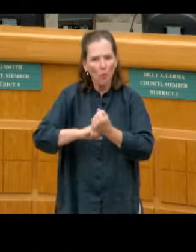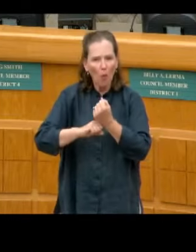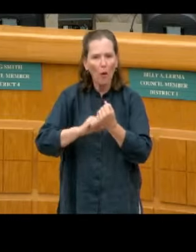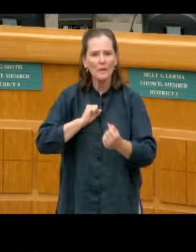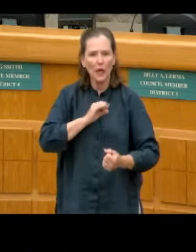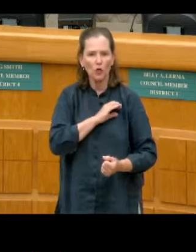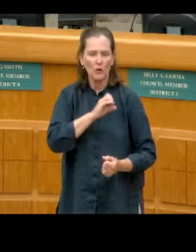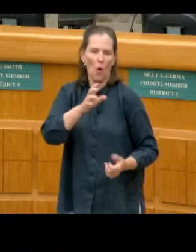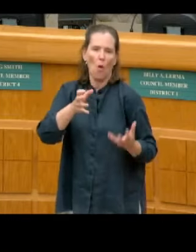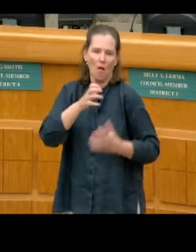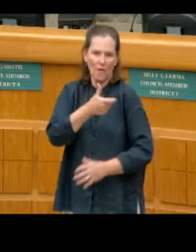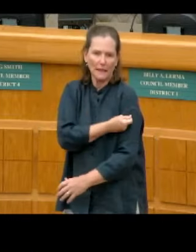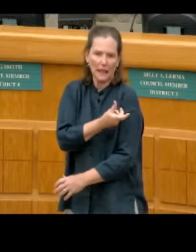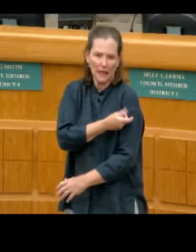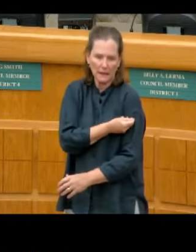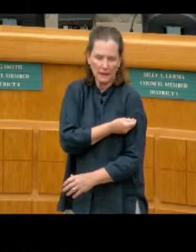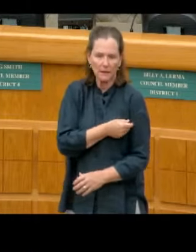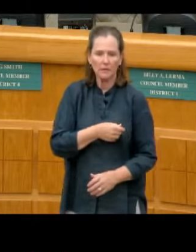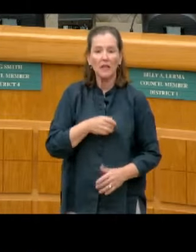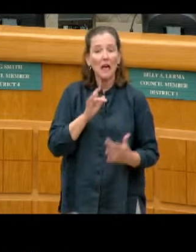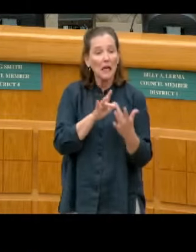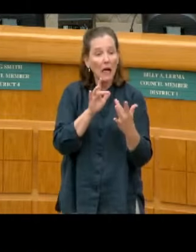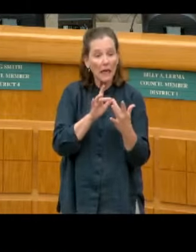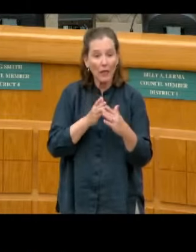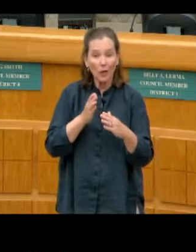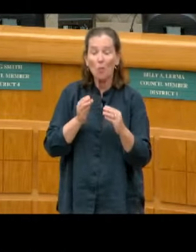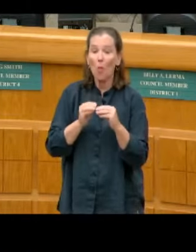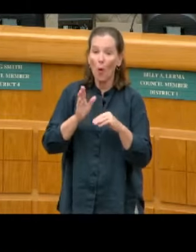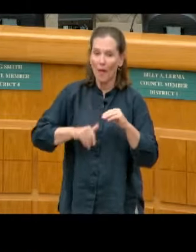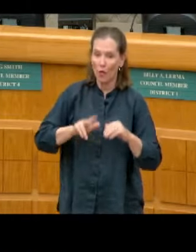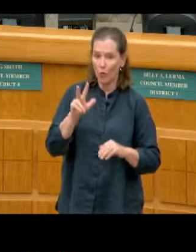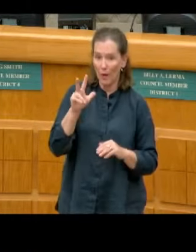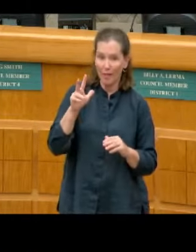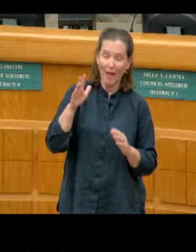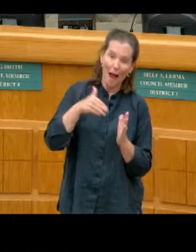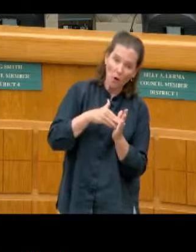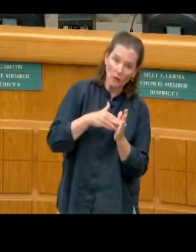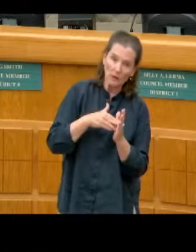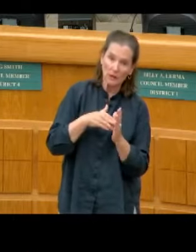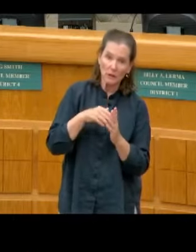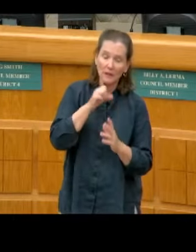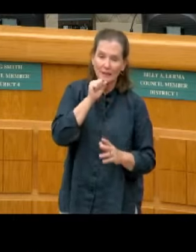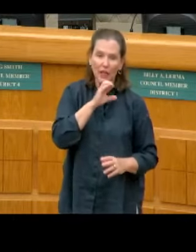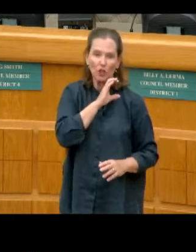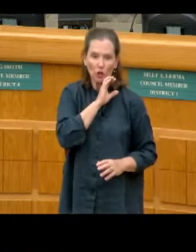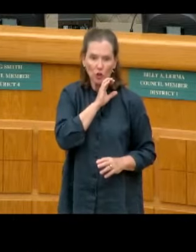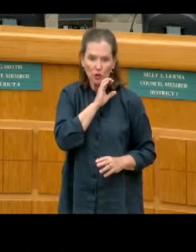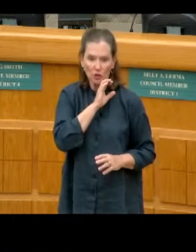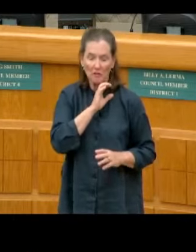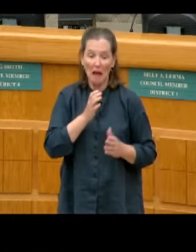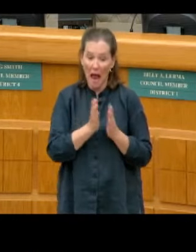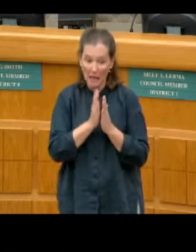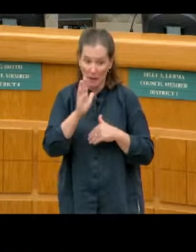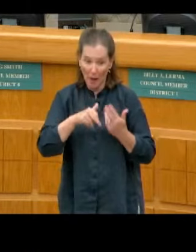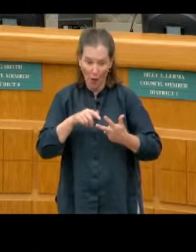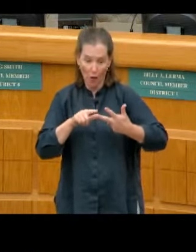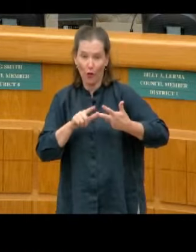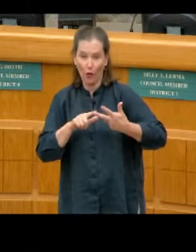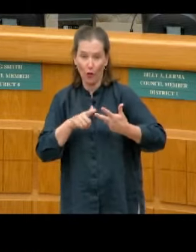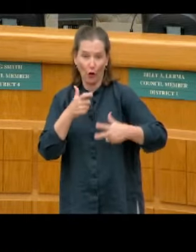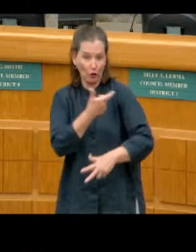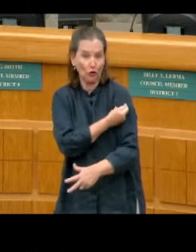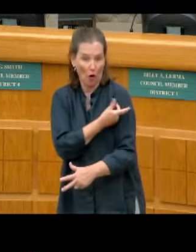We have contacted over 3,000 senior citizens to inform them of the opportunity to receive their third shot, and to date, our Corpus Christi Fire Department is